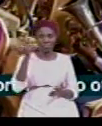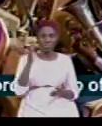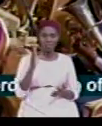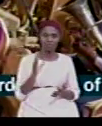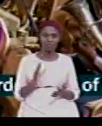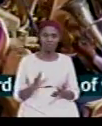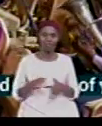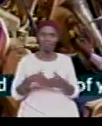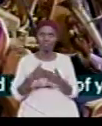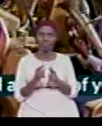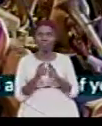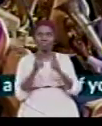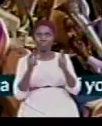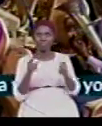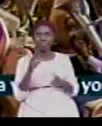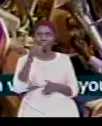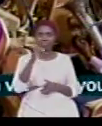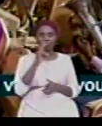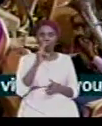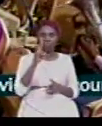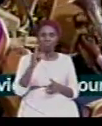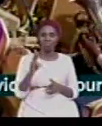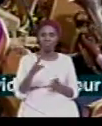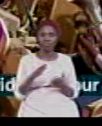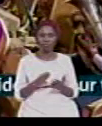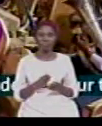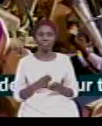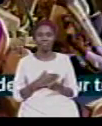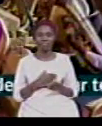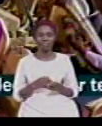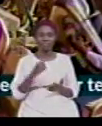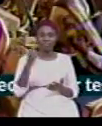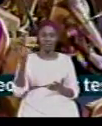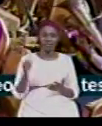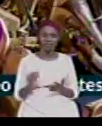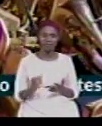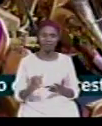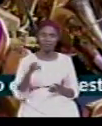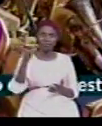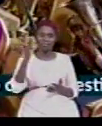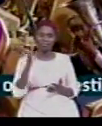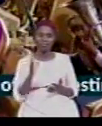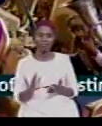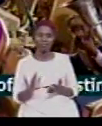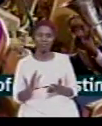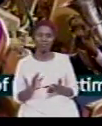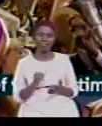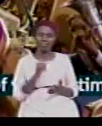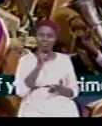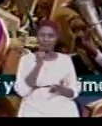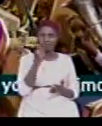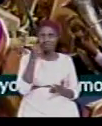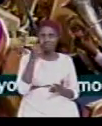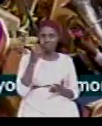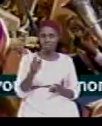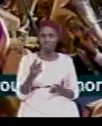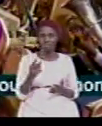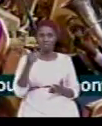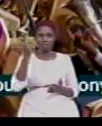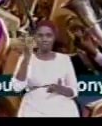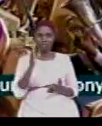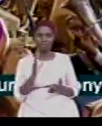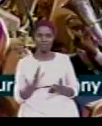great thou art. Immortal God, invincible Lord, immortal